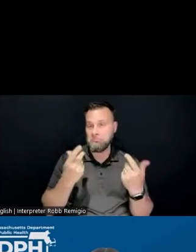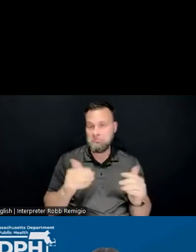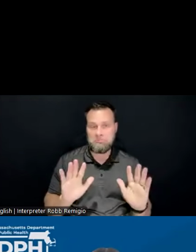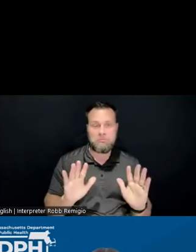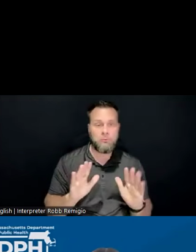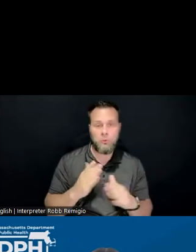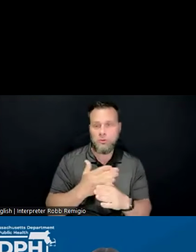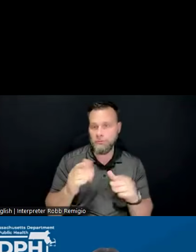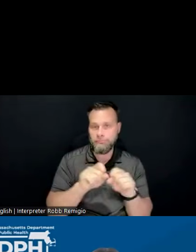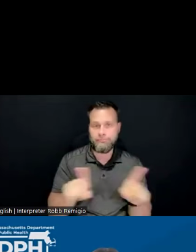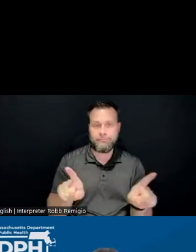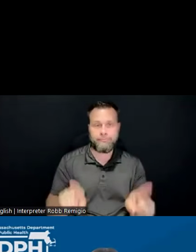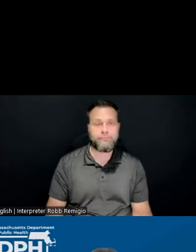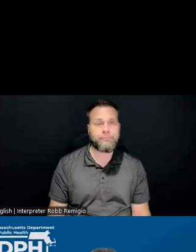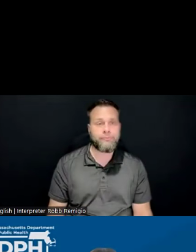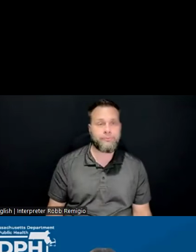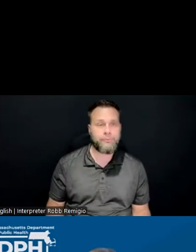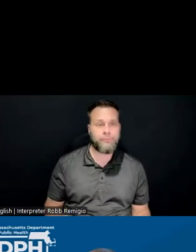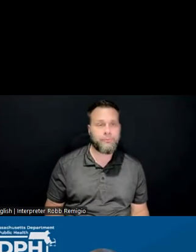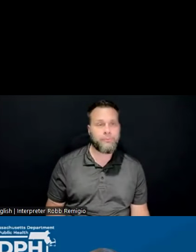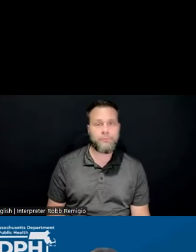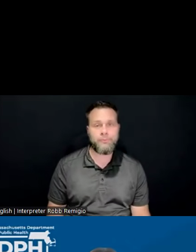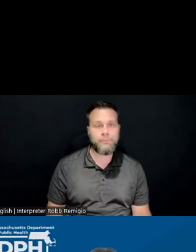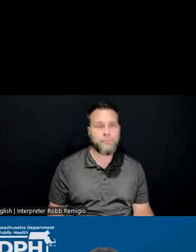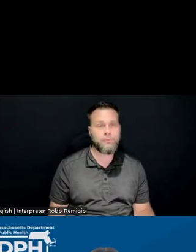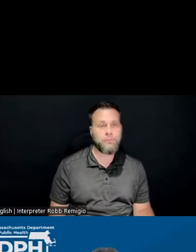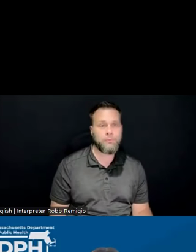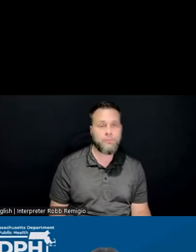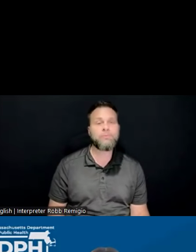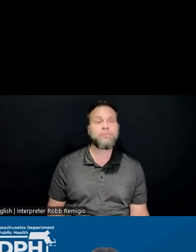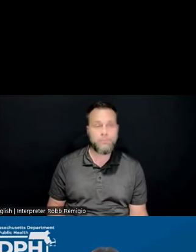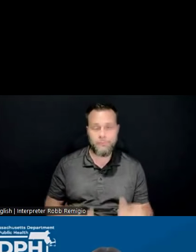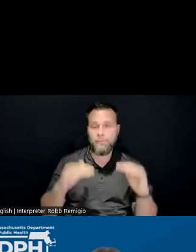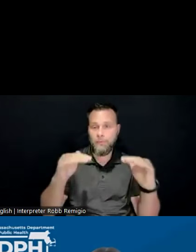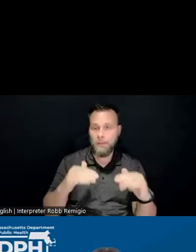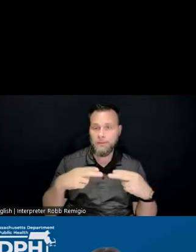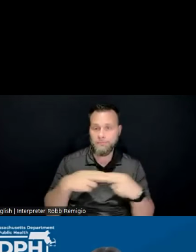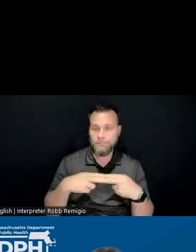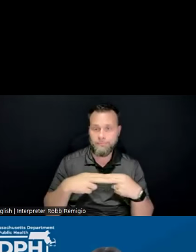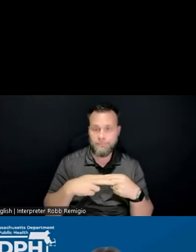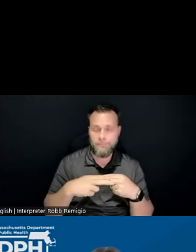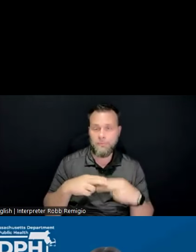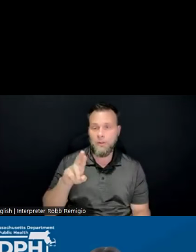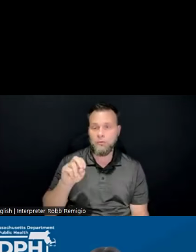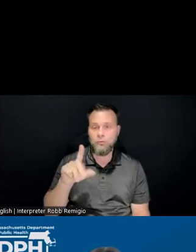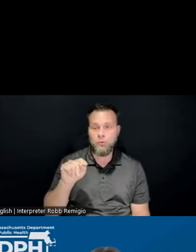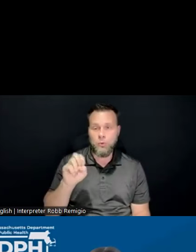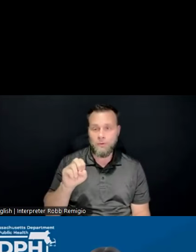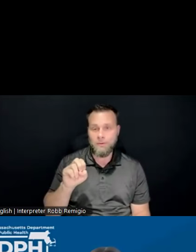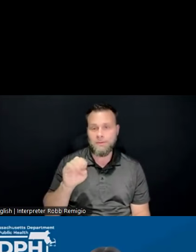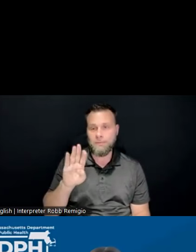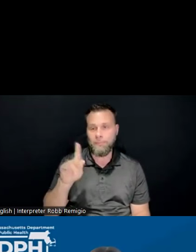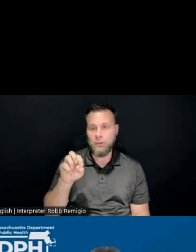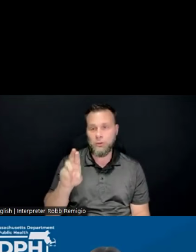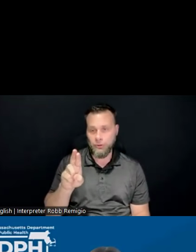With that, I think we can go to the next slide, which is our route builder, and I'm going to pass it over